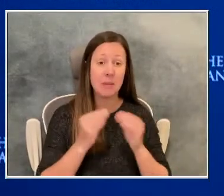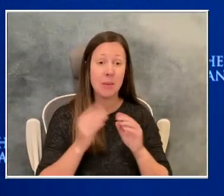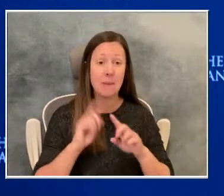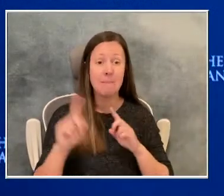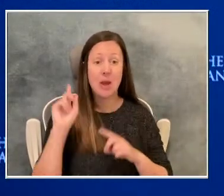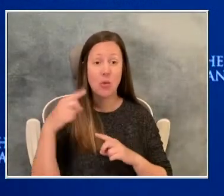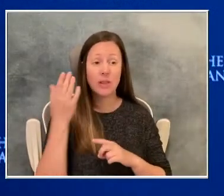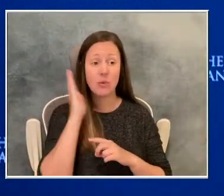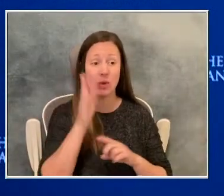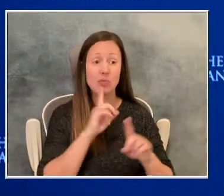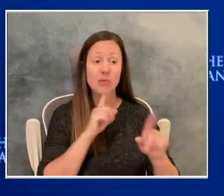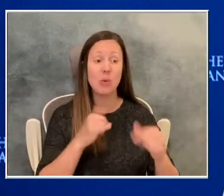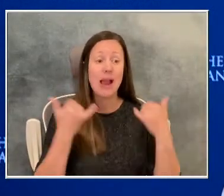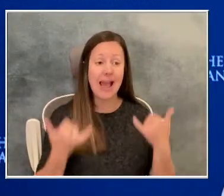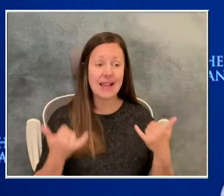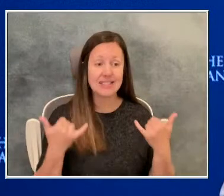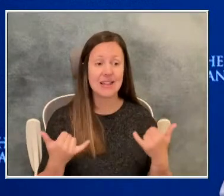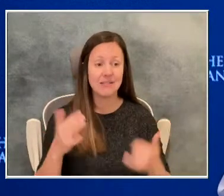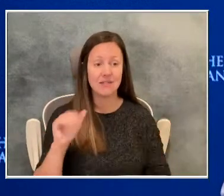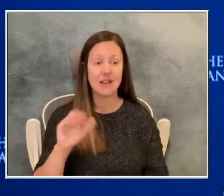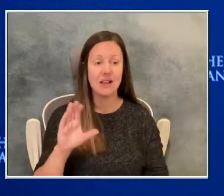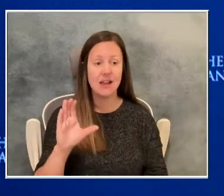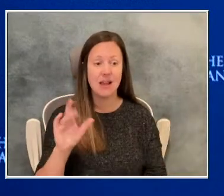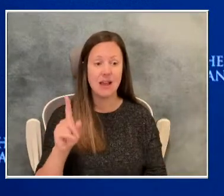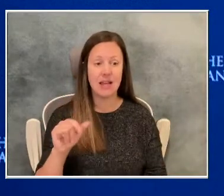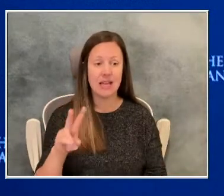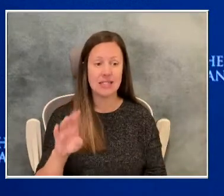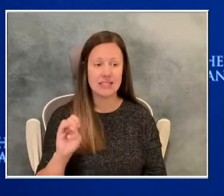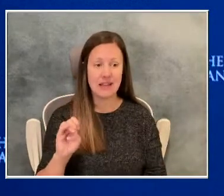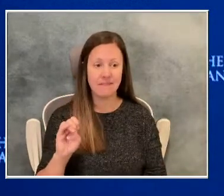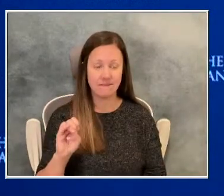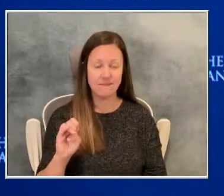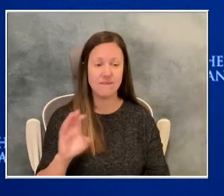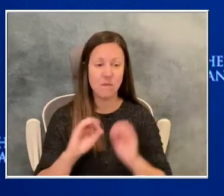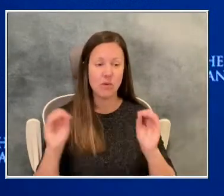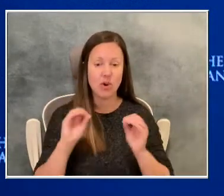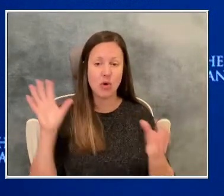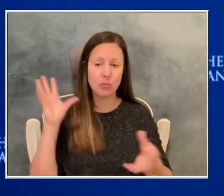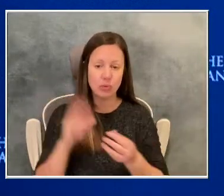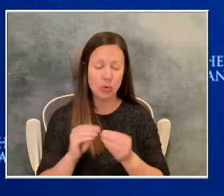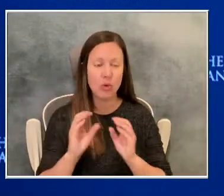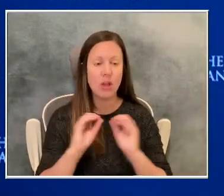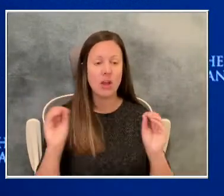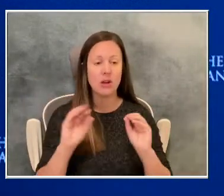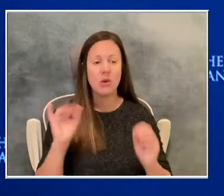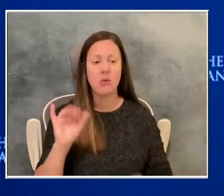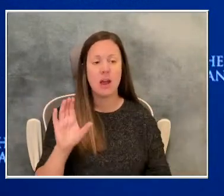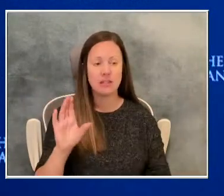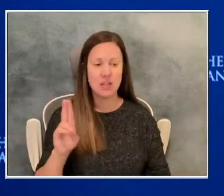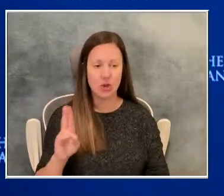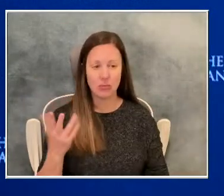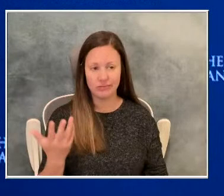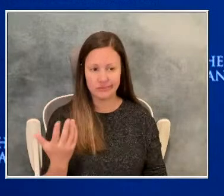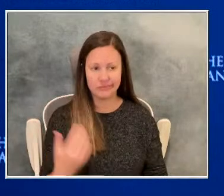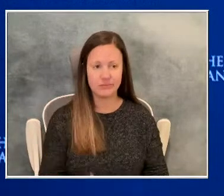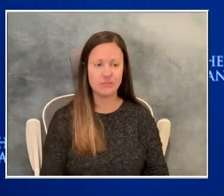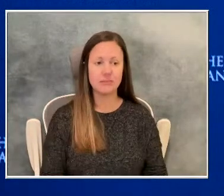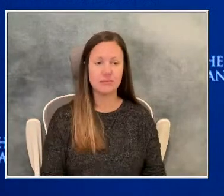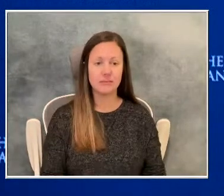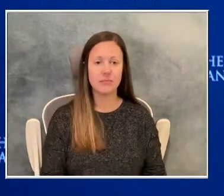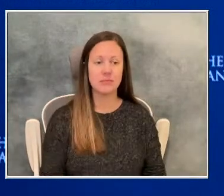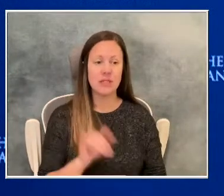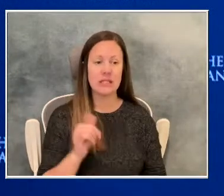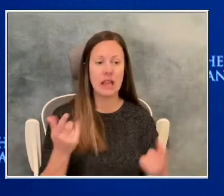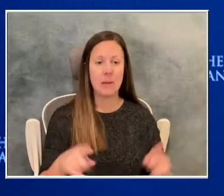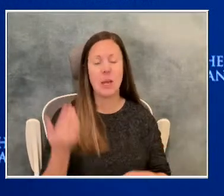active cases, no total cases, and really no ICU breakdown of cases as we have in the past as